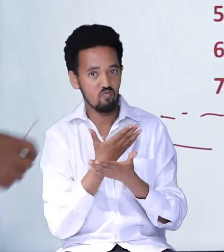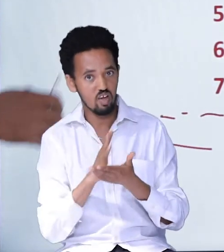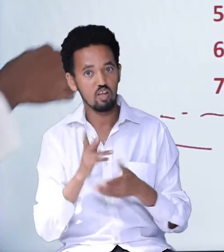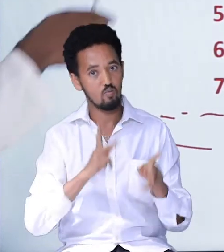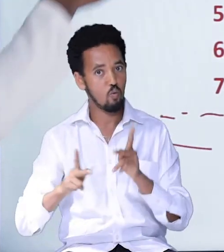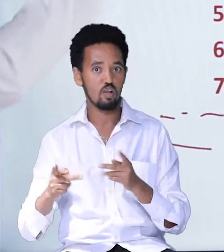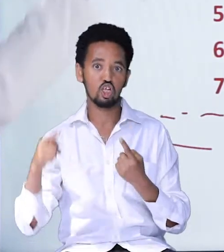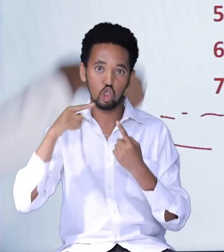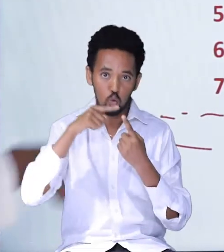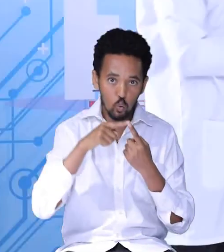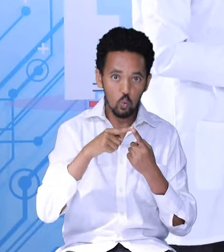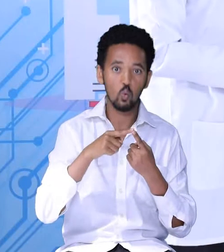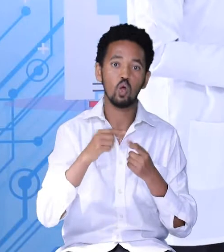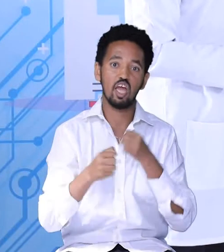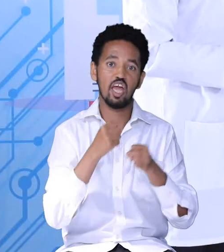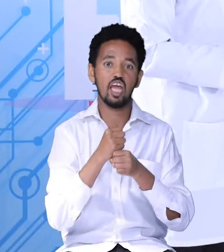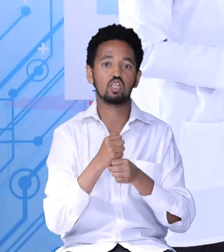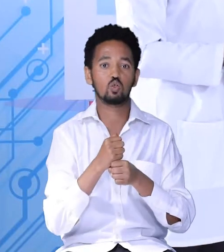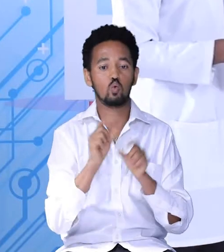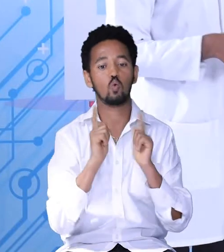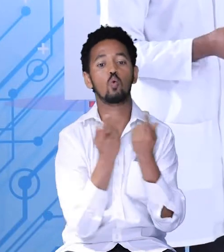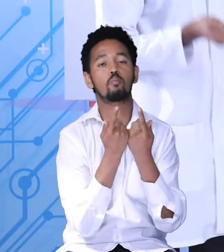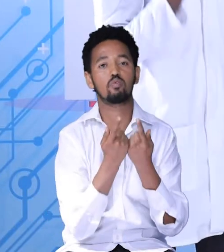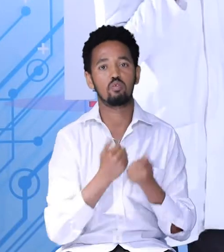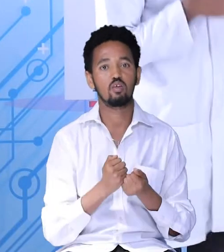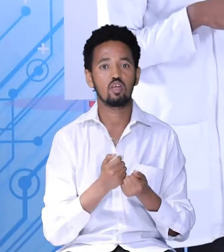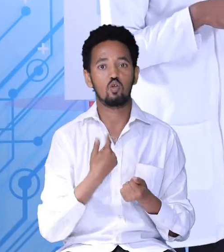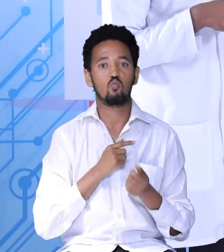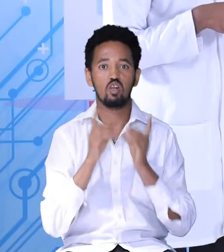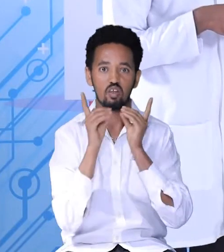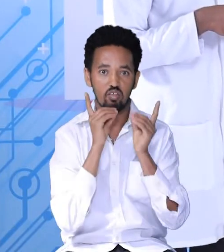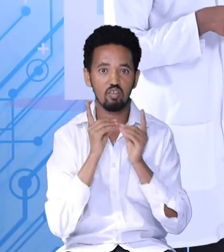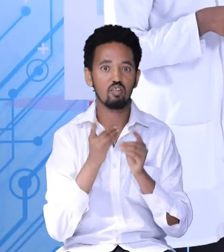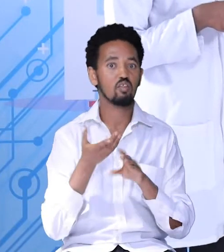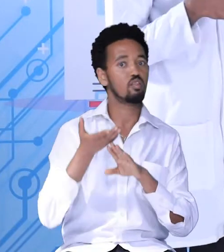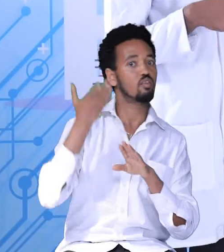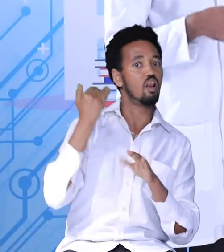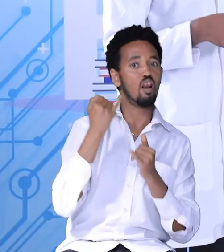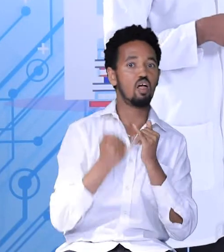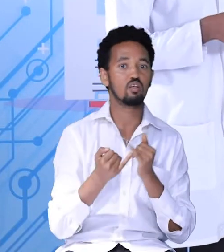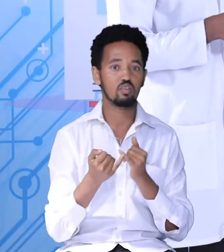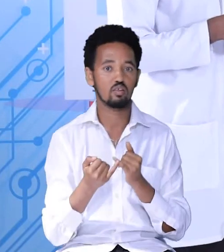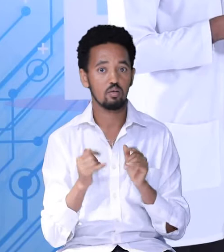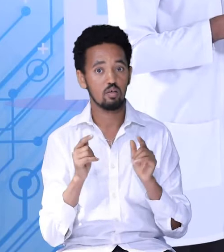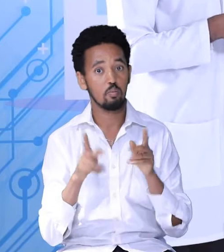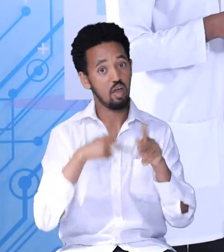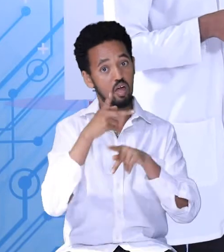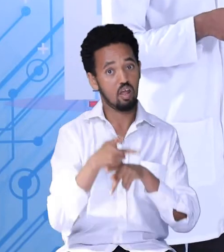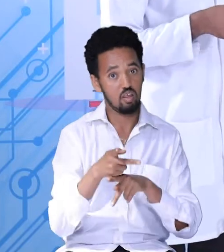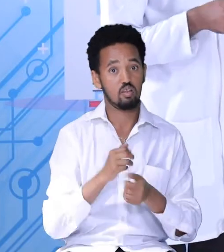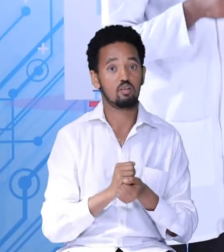population into age groups. As we have discussed in your last period or last session,